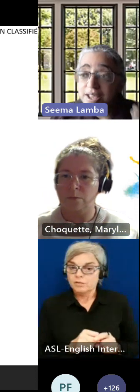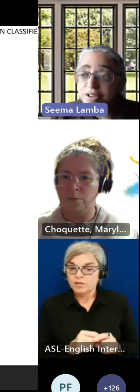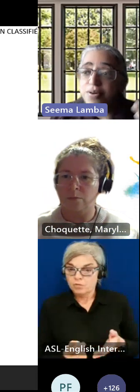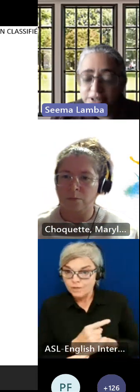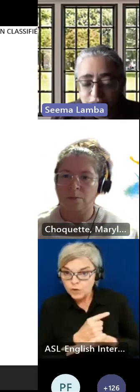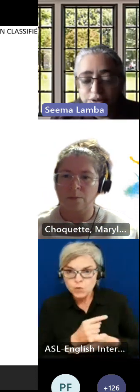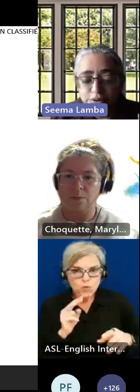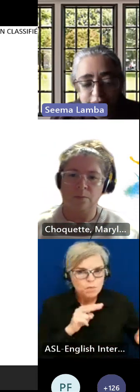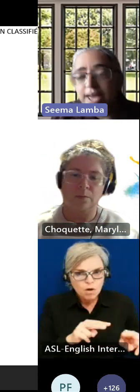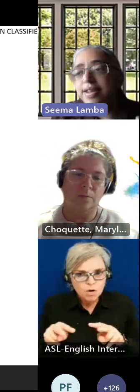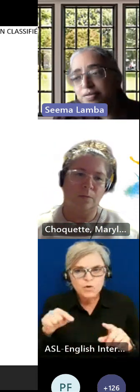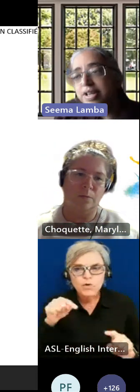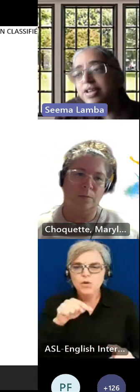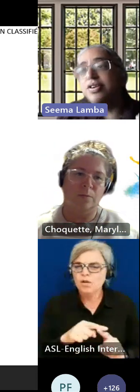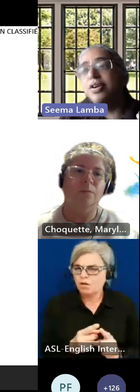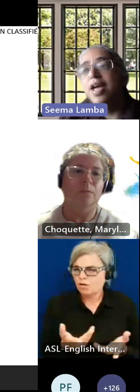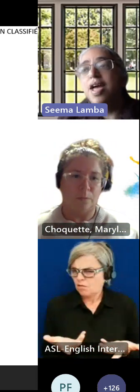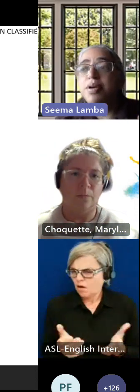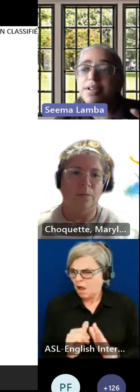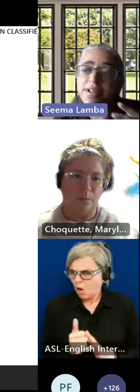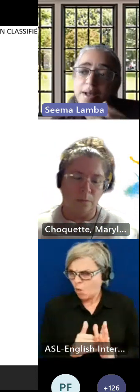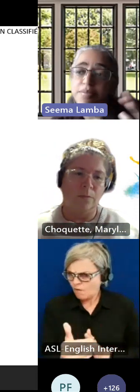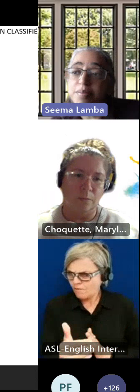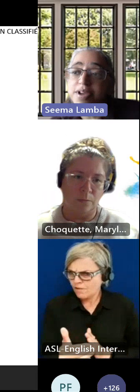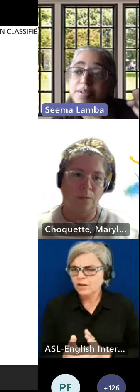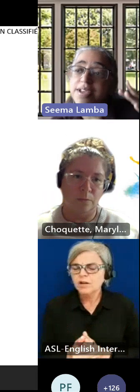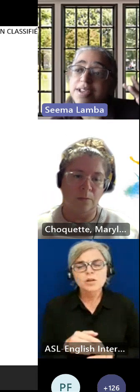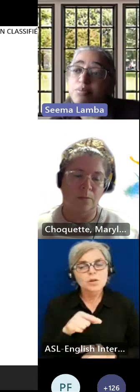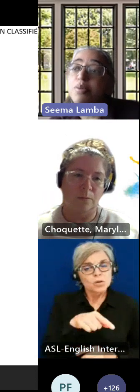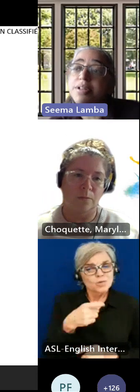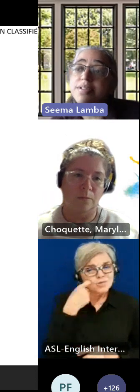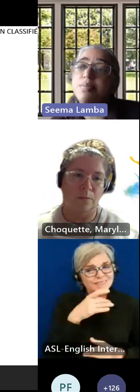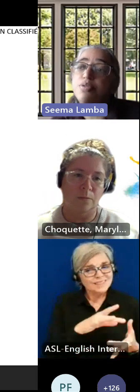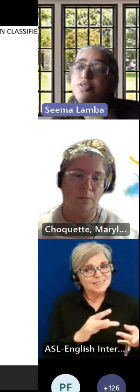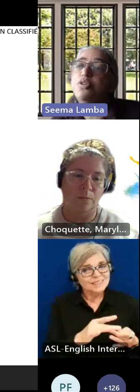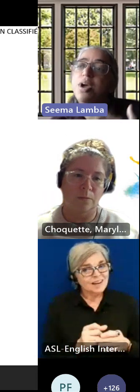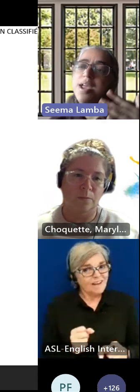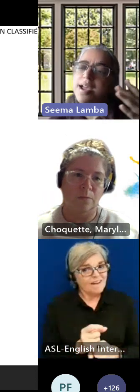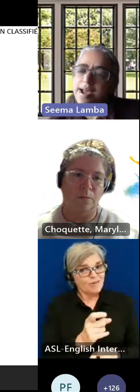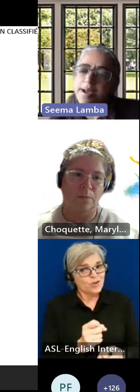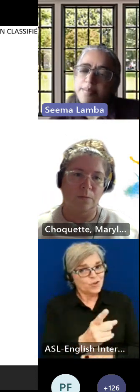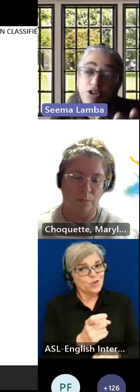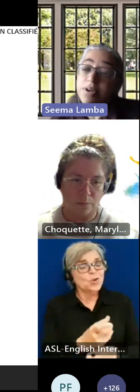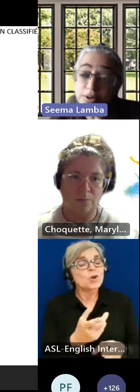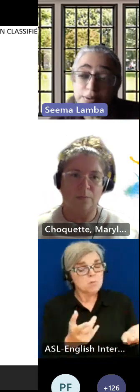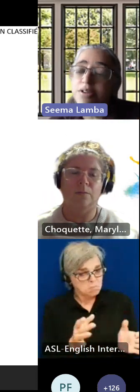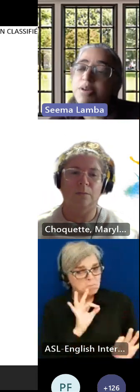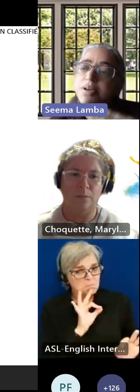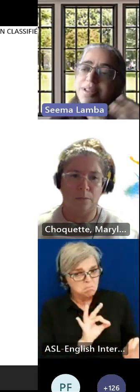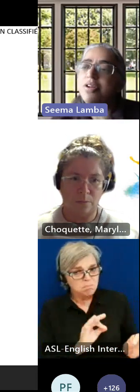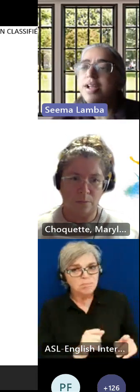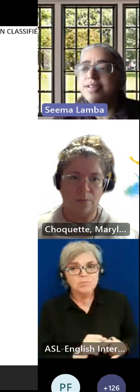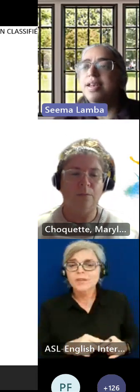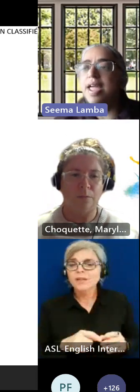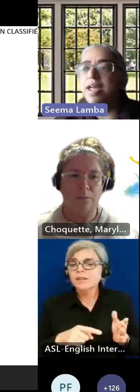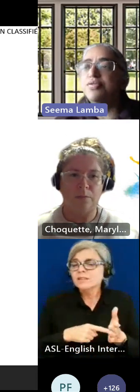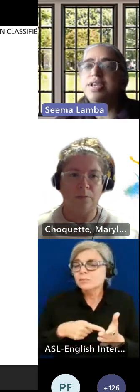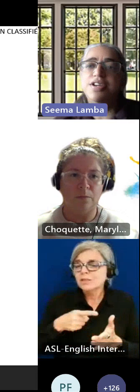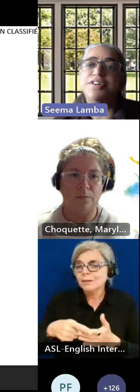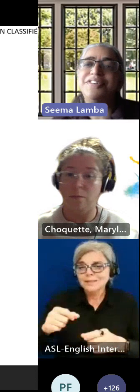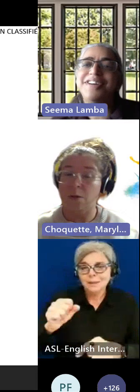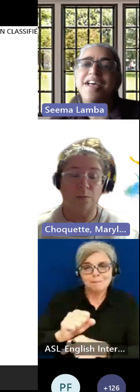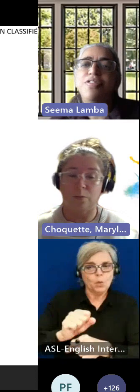you saying that you look at it every year, but sometimes like employment systems review, and you could correct me, but they're not